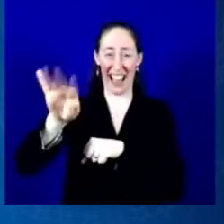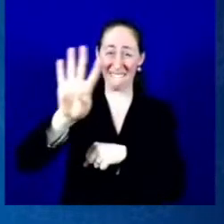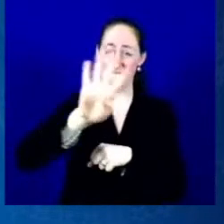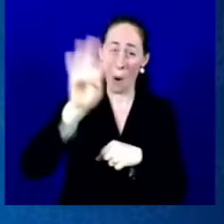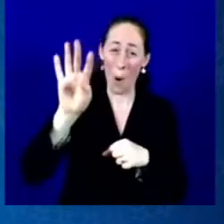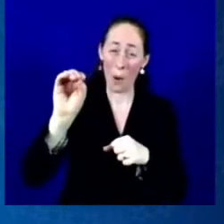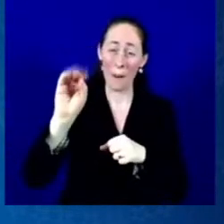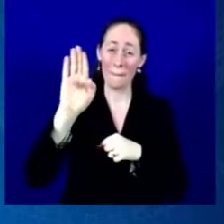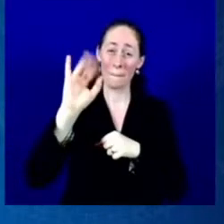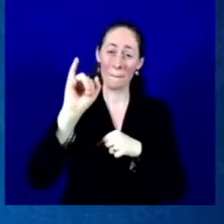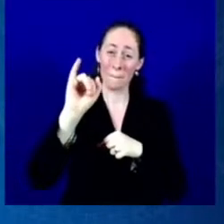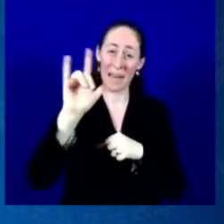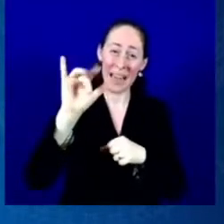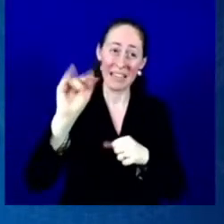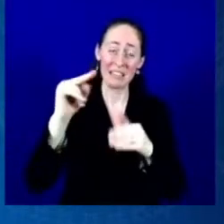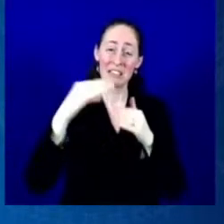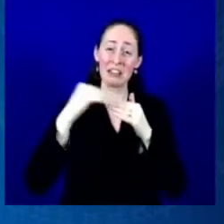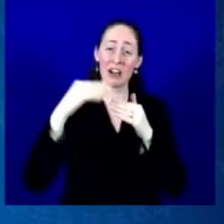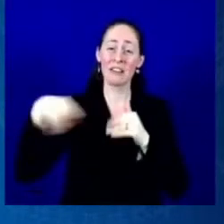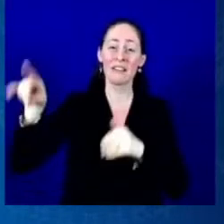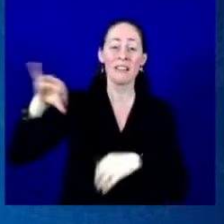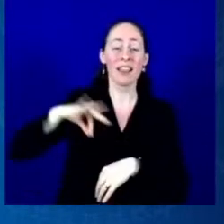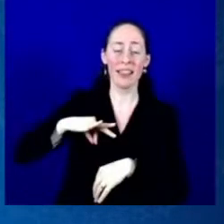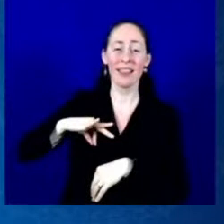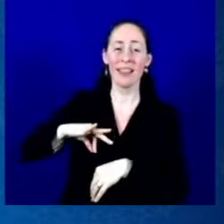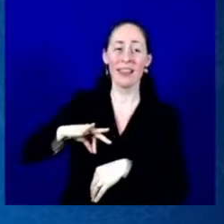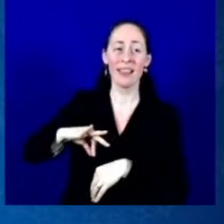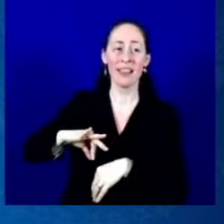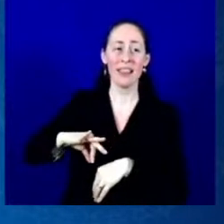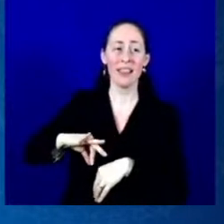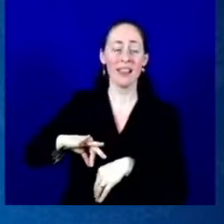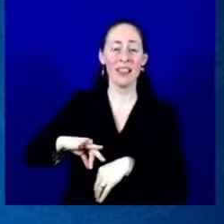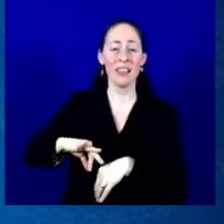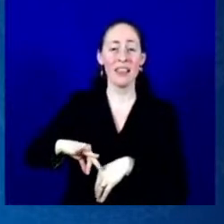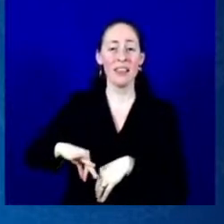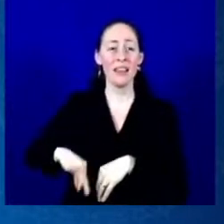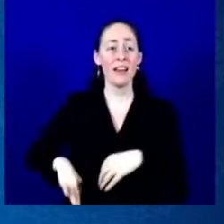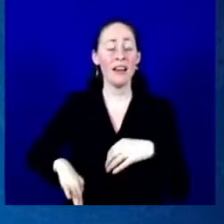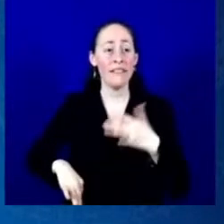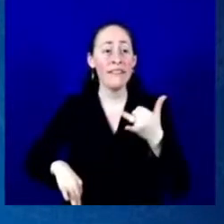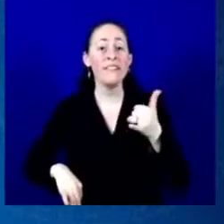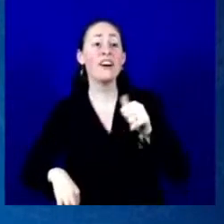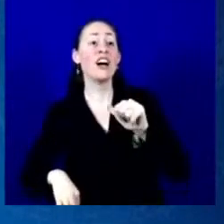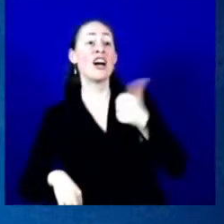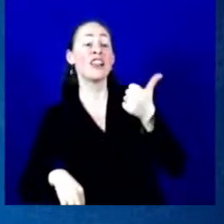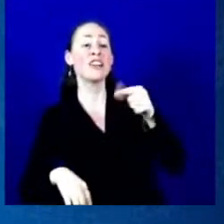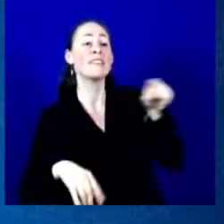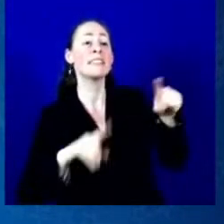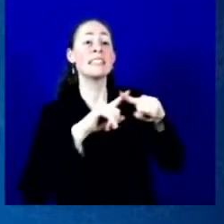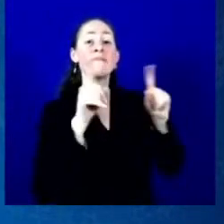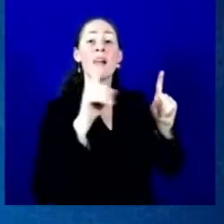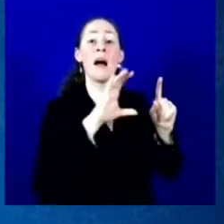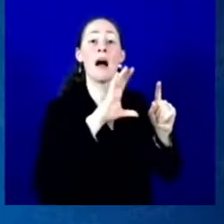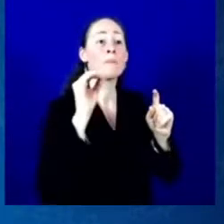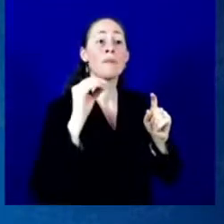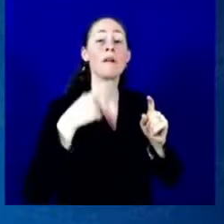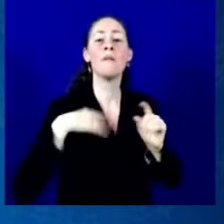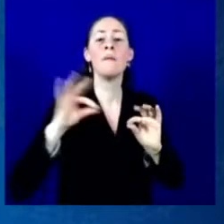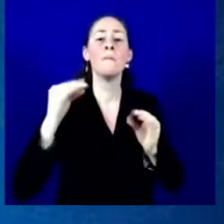A lot of companies also evade taxes through tax havens in Switzerland and Bermuda and the Cayman